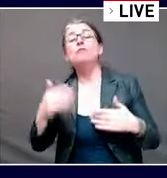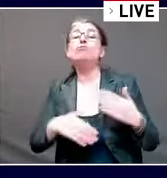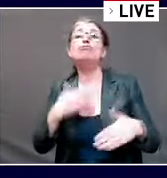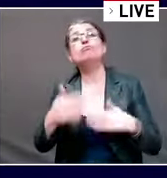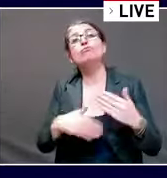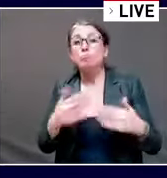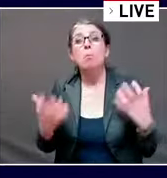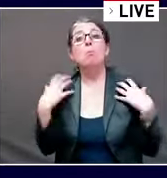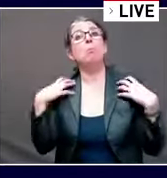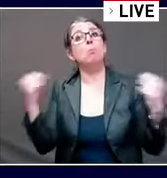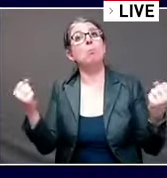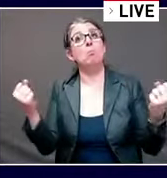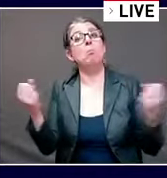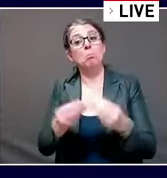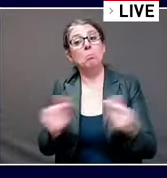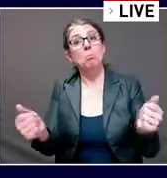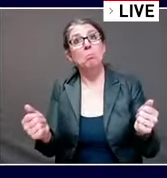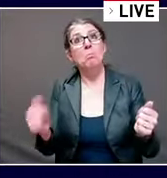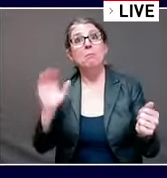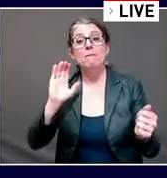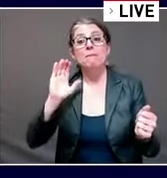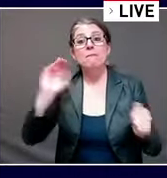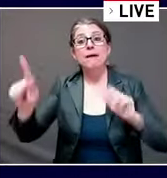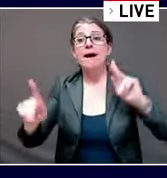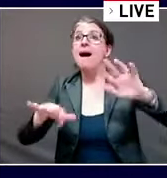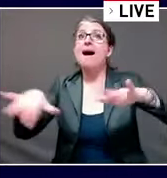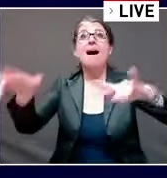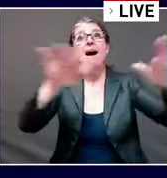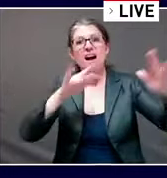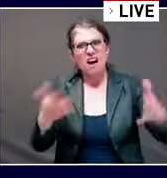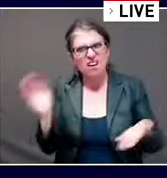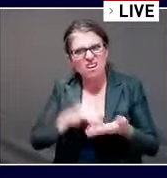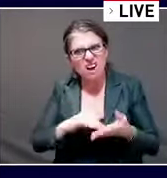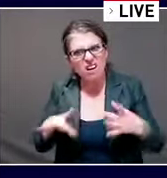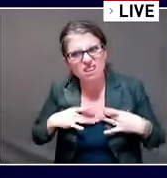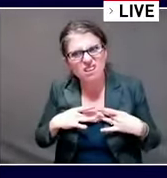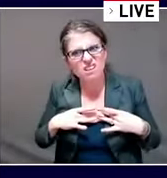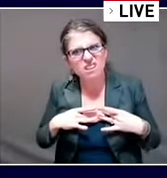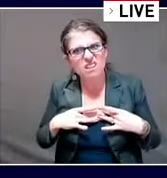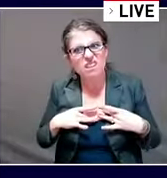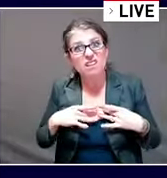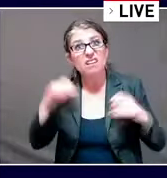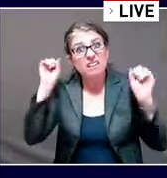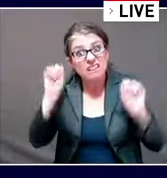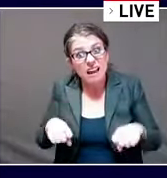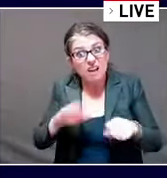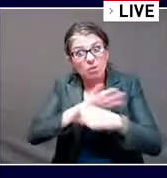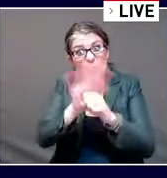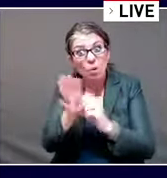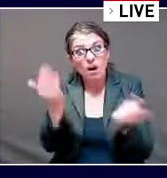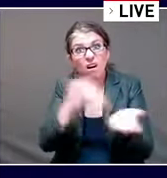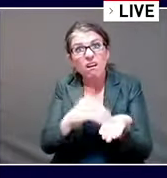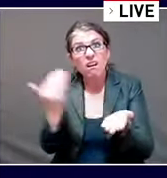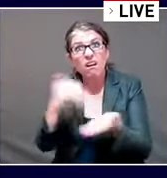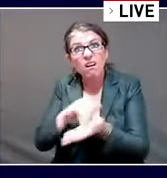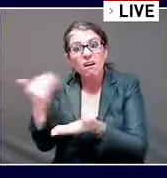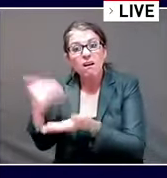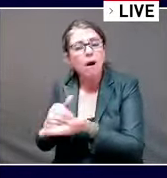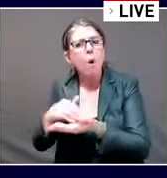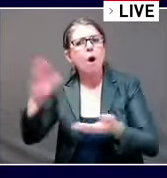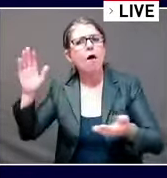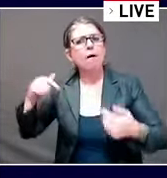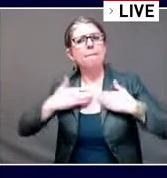ahead of time, how long immunity from a vaccine will last, or if that's something that you just have to wait and see. Yeah, Amy, I don't